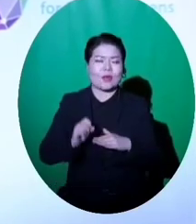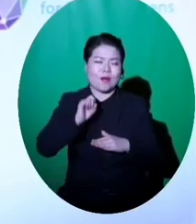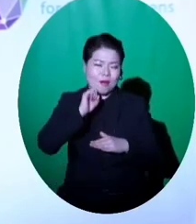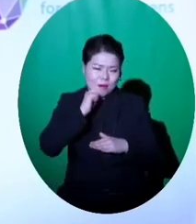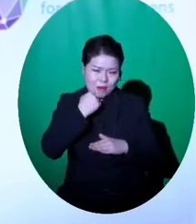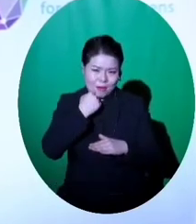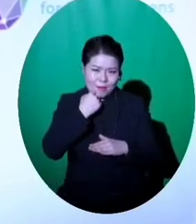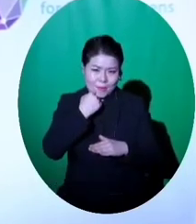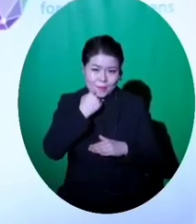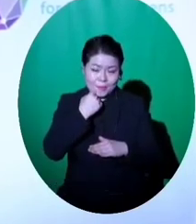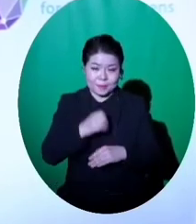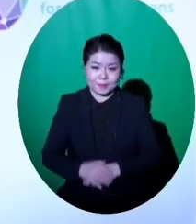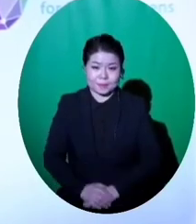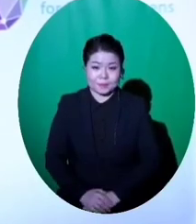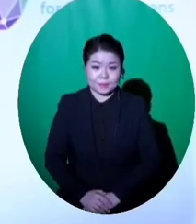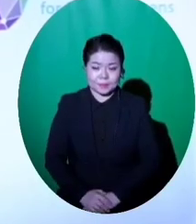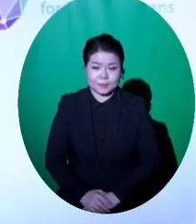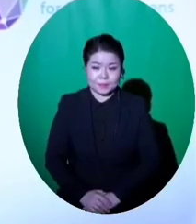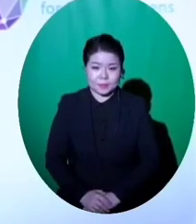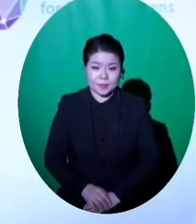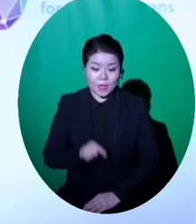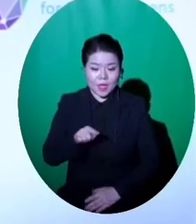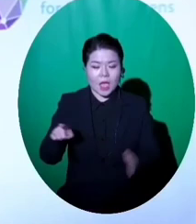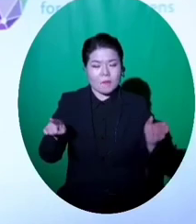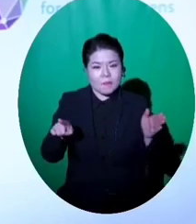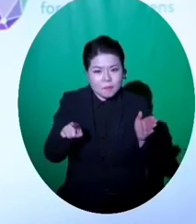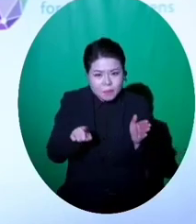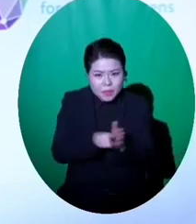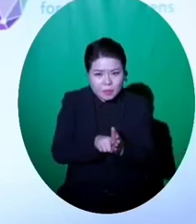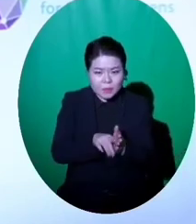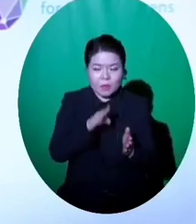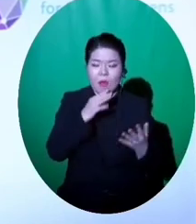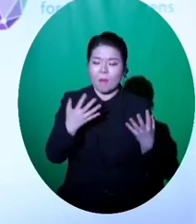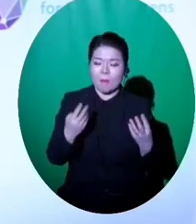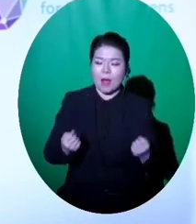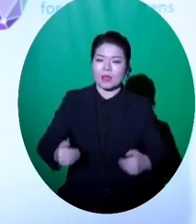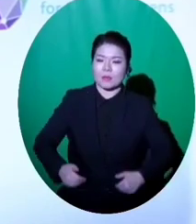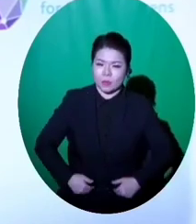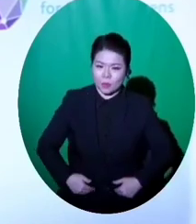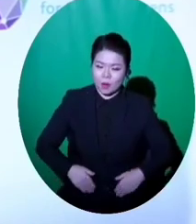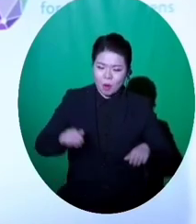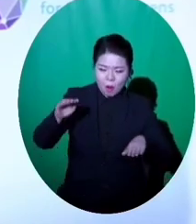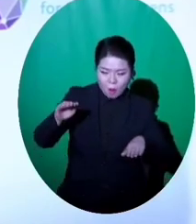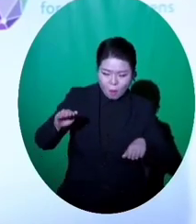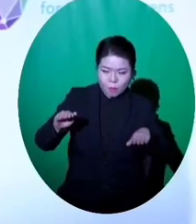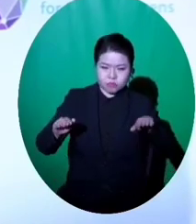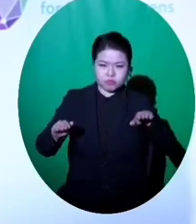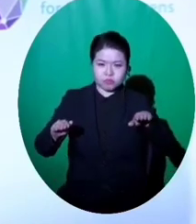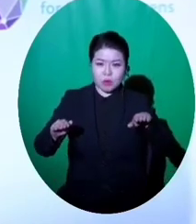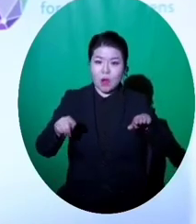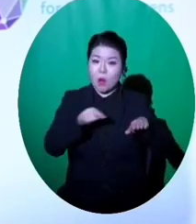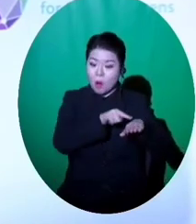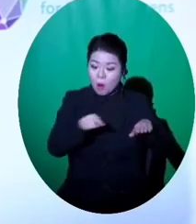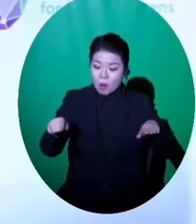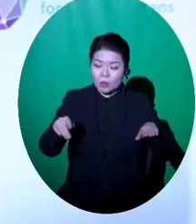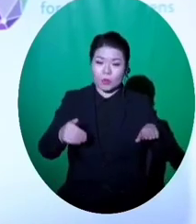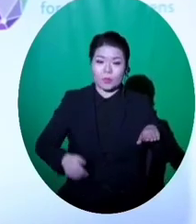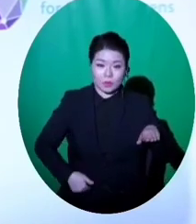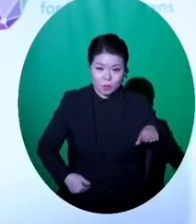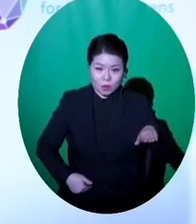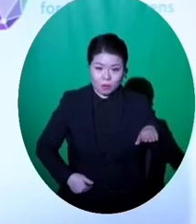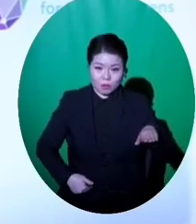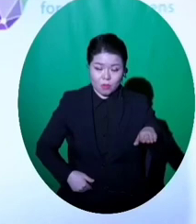mean sort of transparency and accountability between different parties. You know, we've